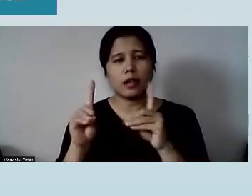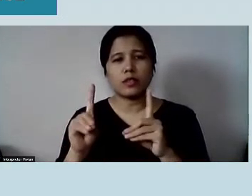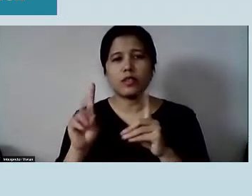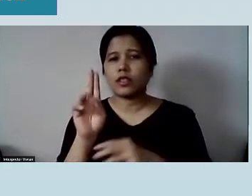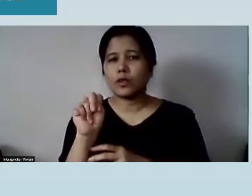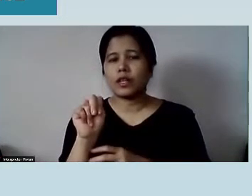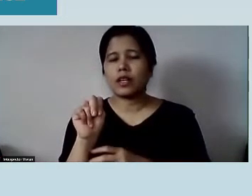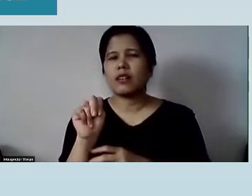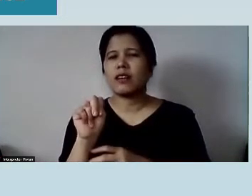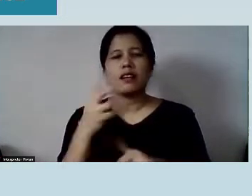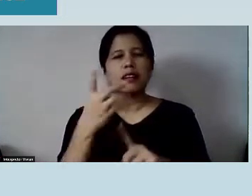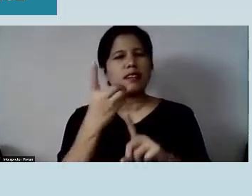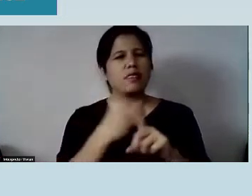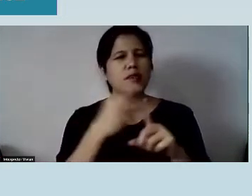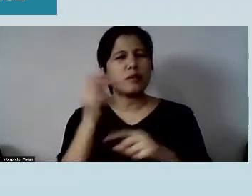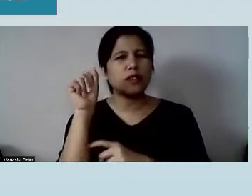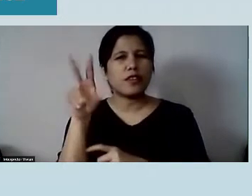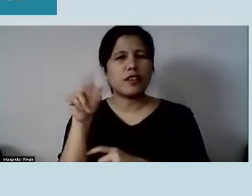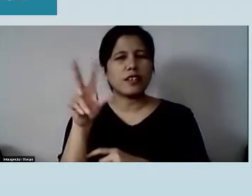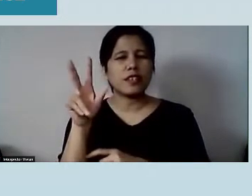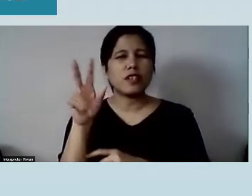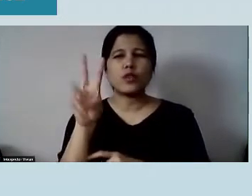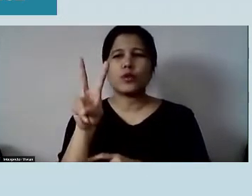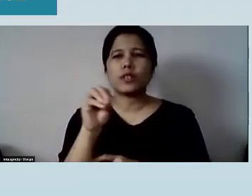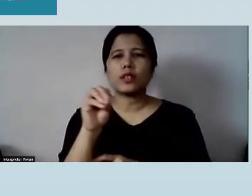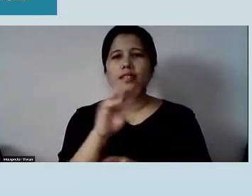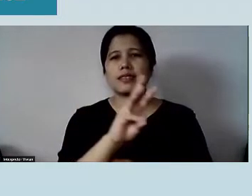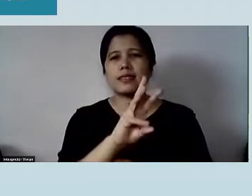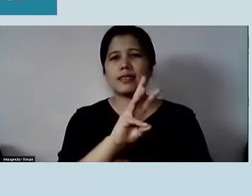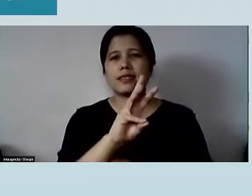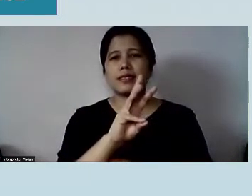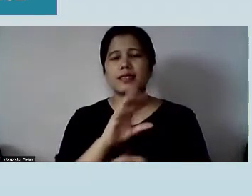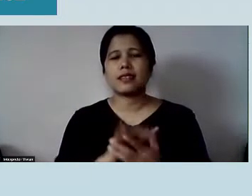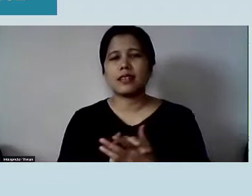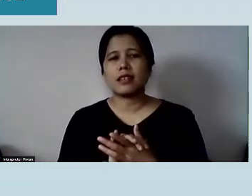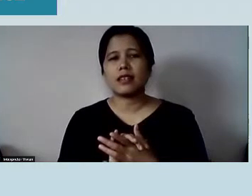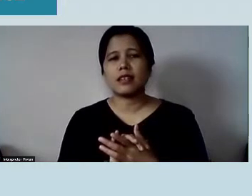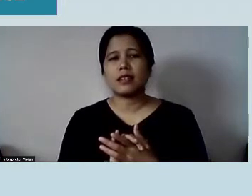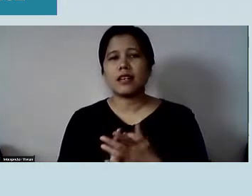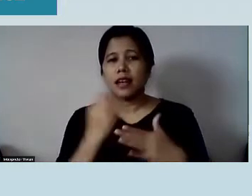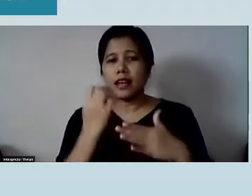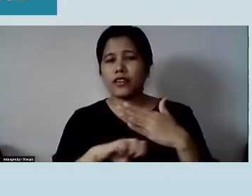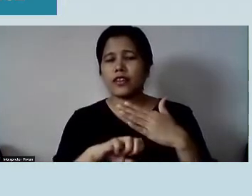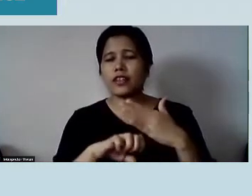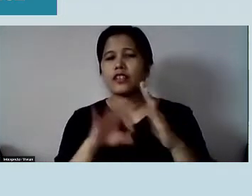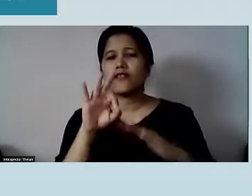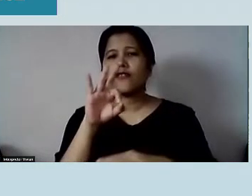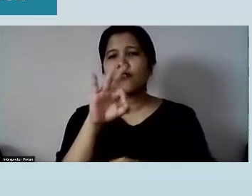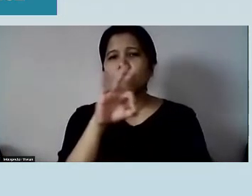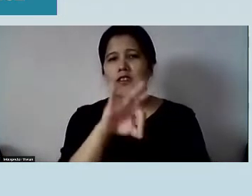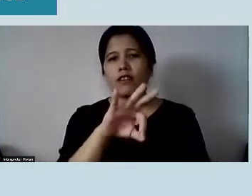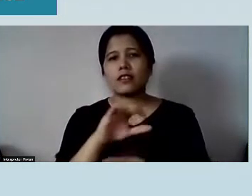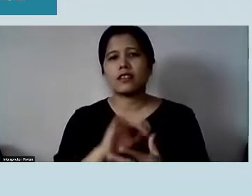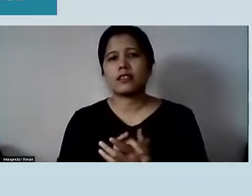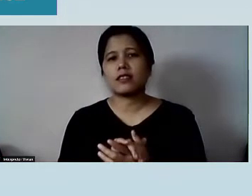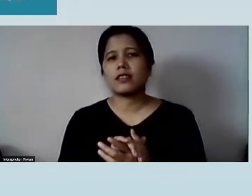was December 13, 2006. No? And it entered into force in May 3